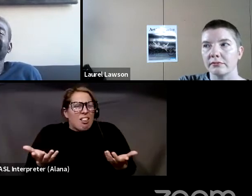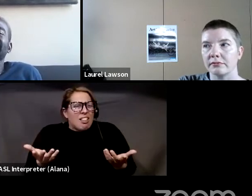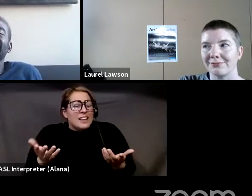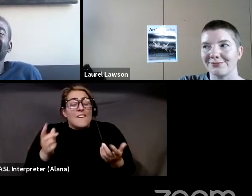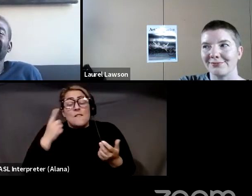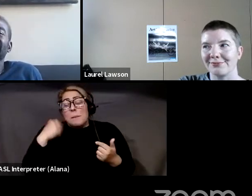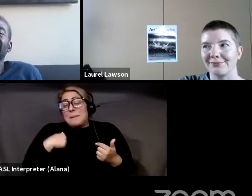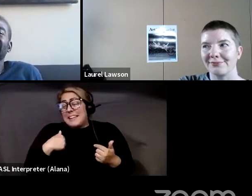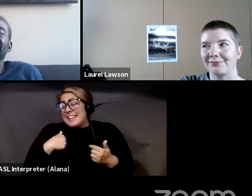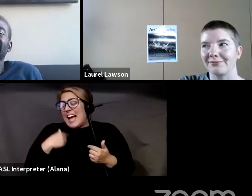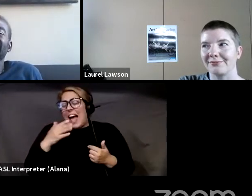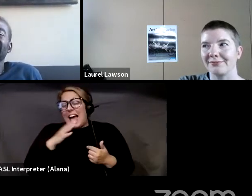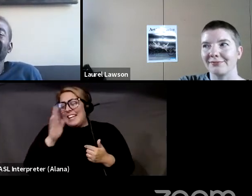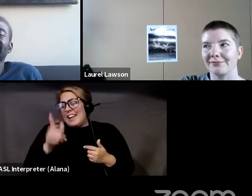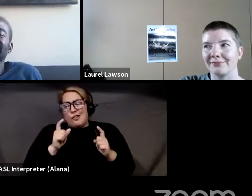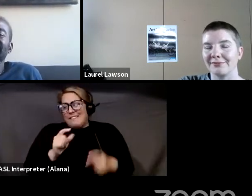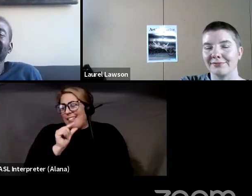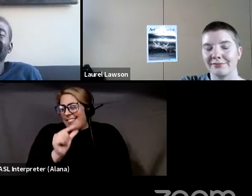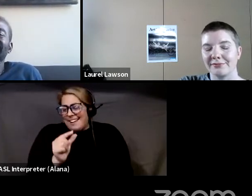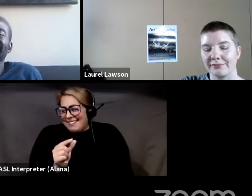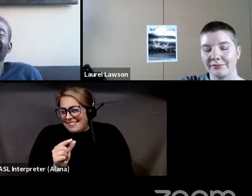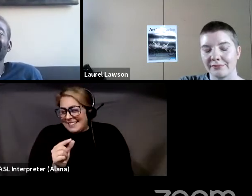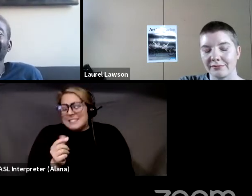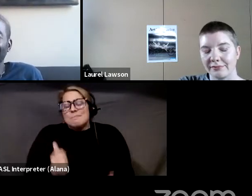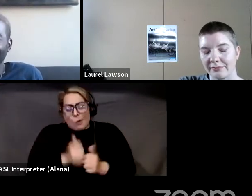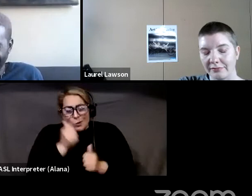probably what's too much.